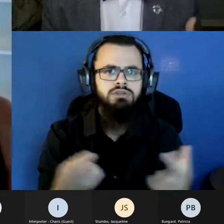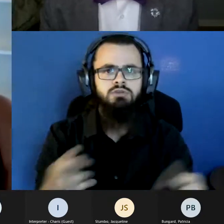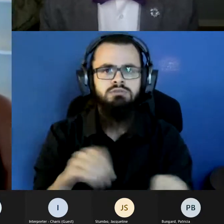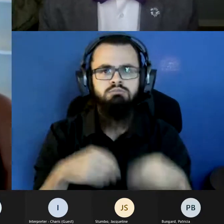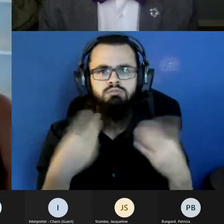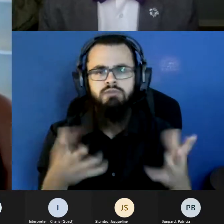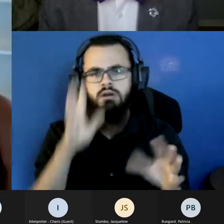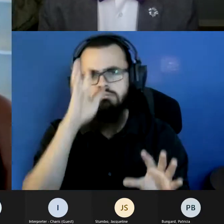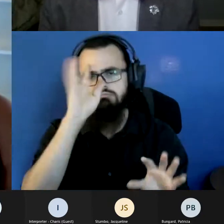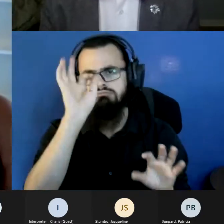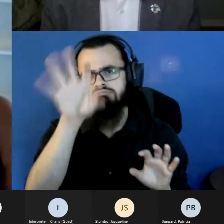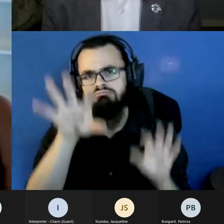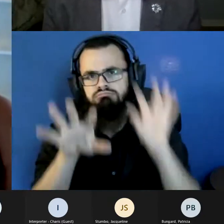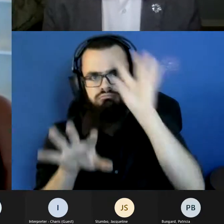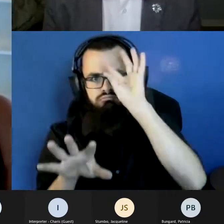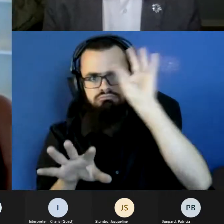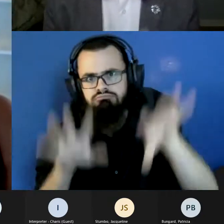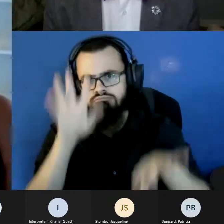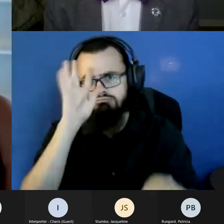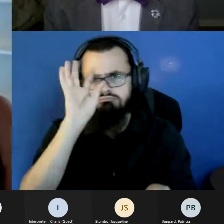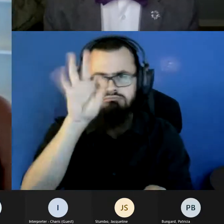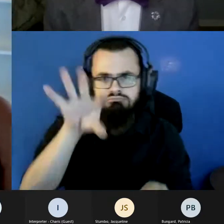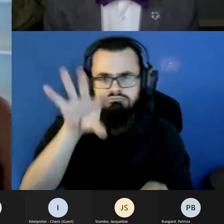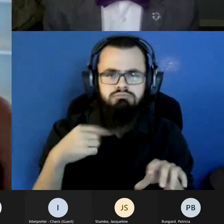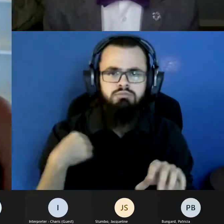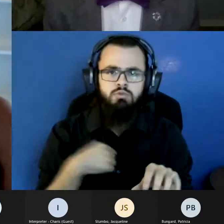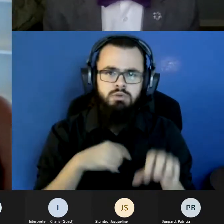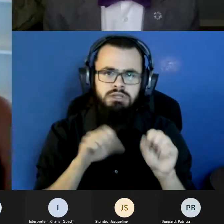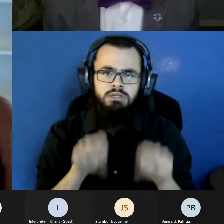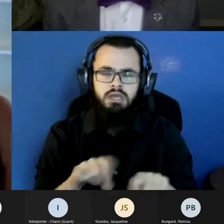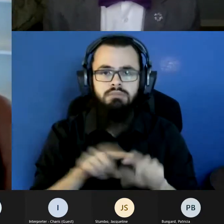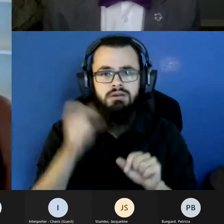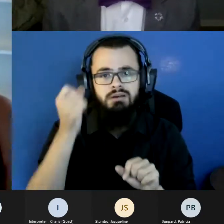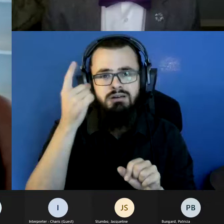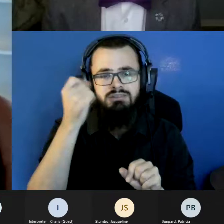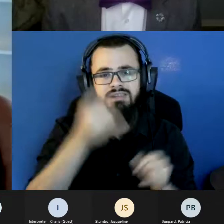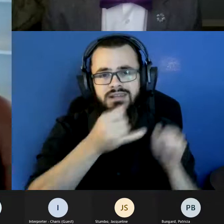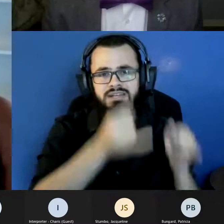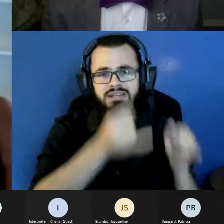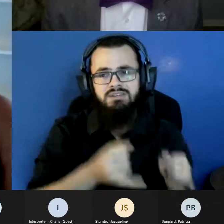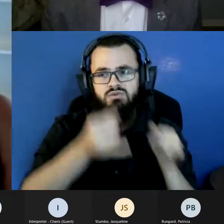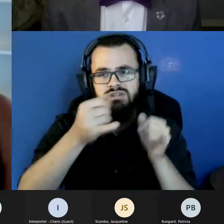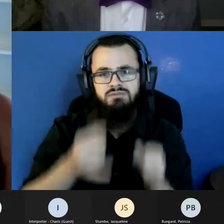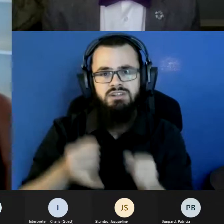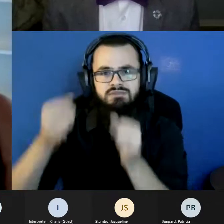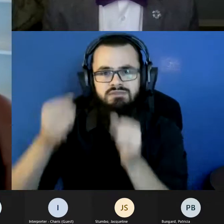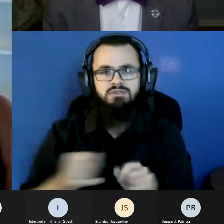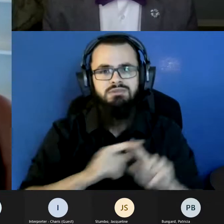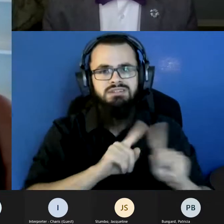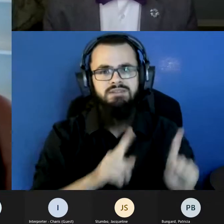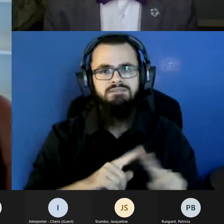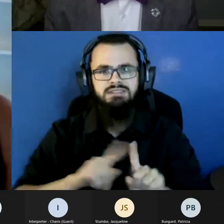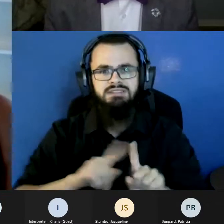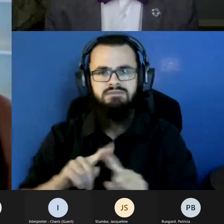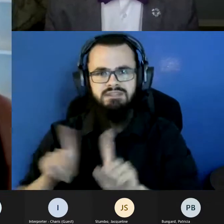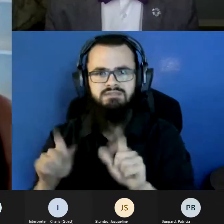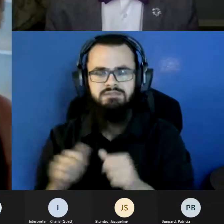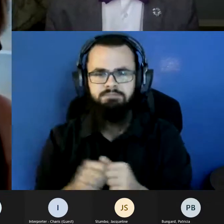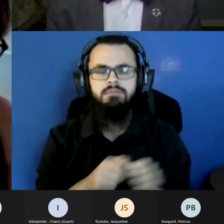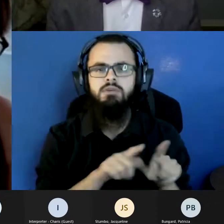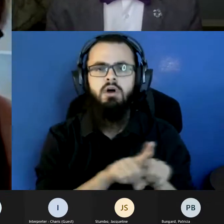or possible to navigate, but that's going to look different in every scenario. There were also some questions